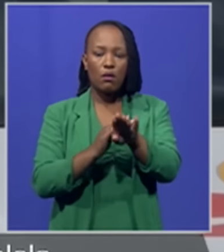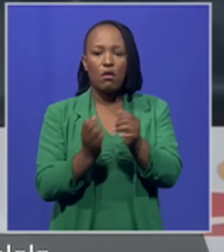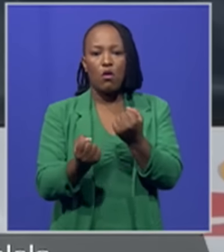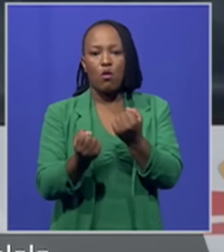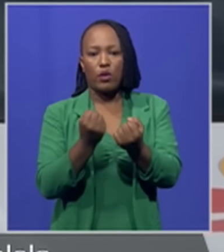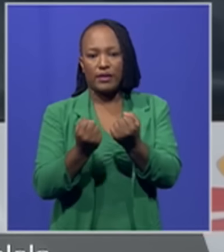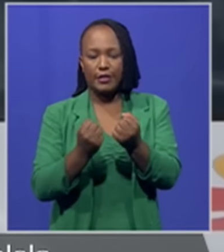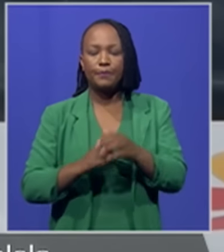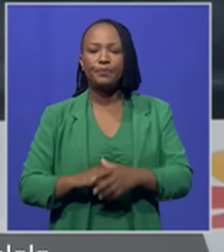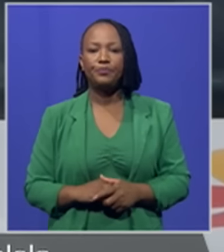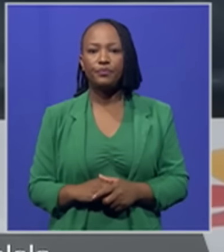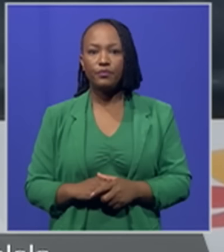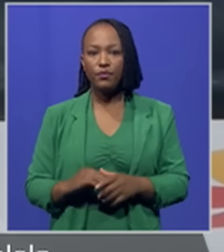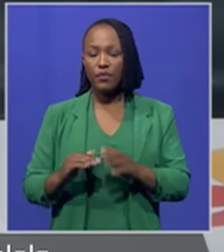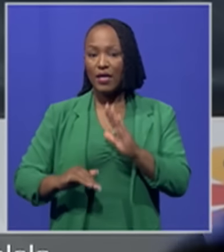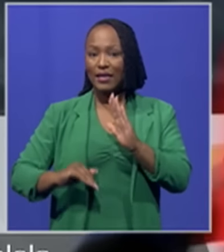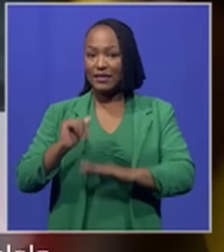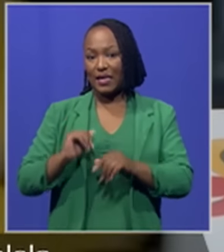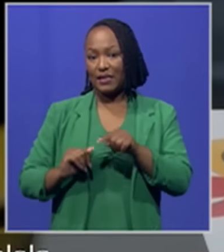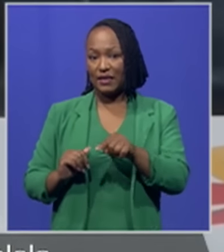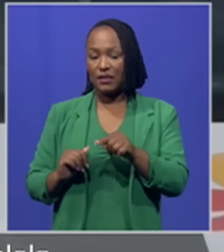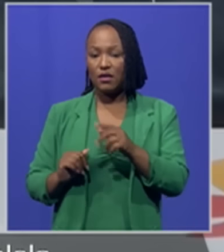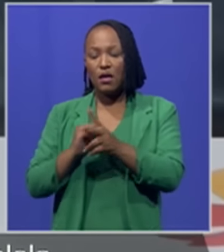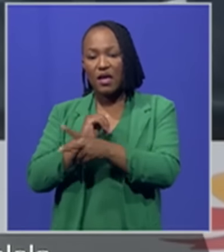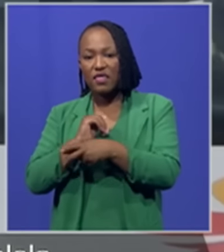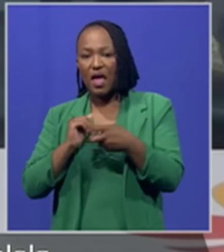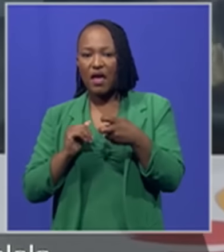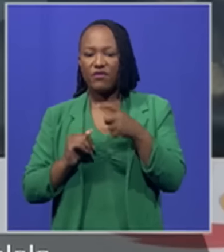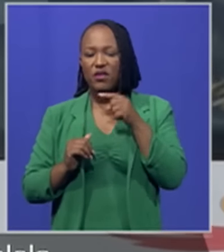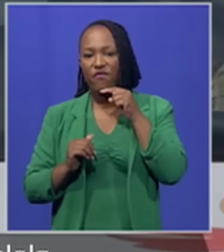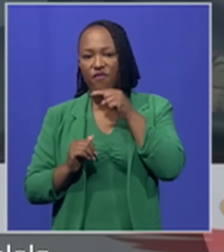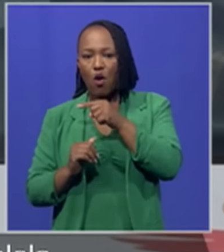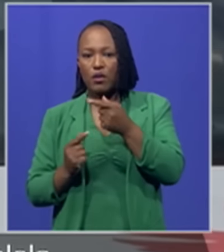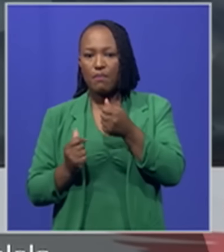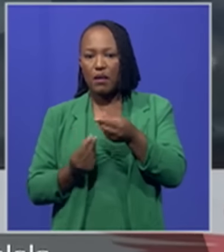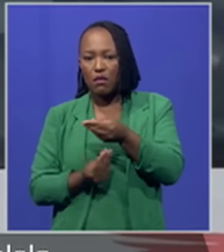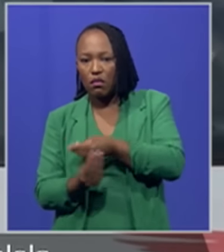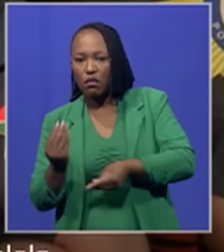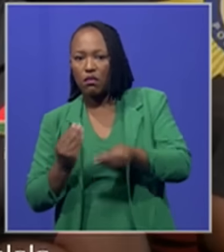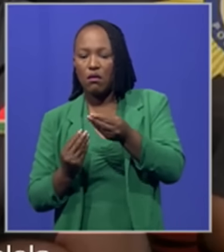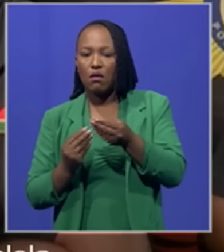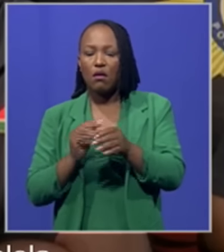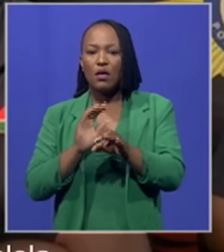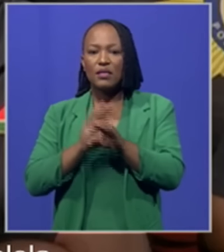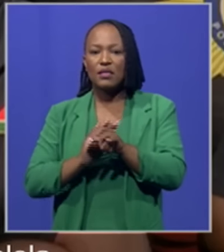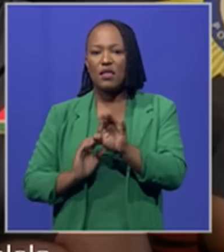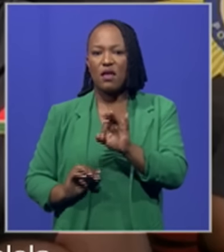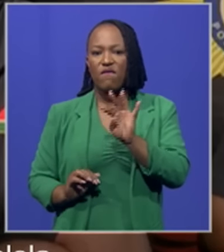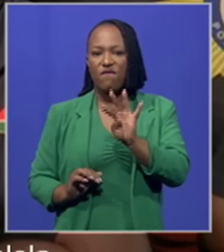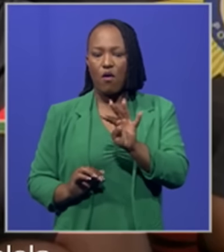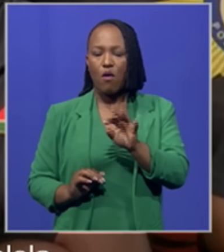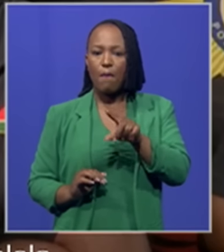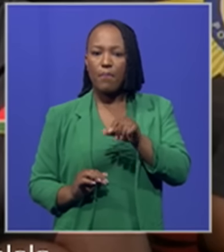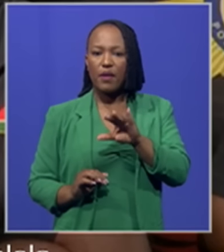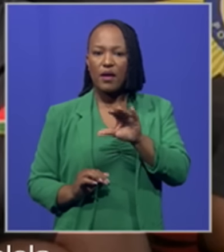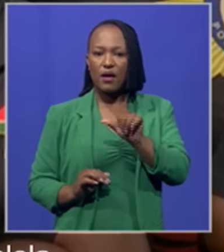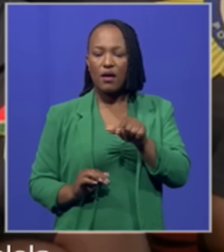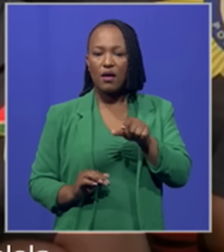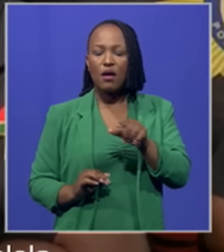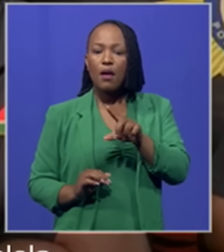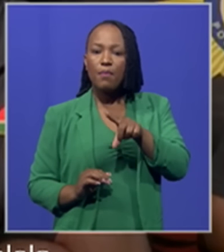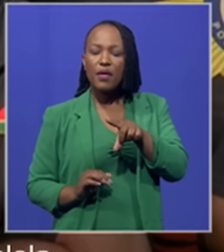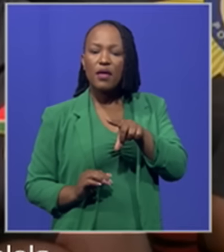The charges that they will appear in court for is theft, fraud, money laundering, and then also in terms of Section 34 of PRECA as well as the